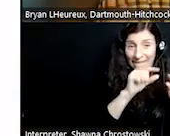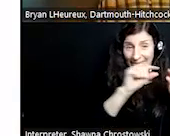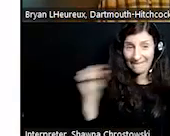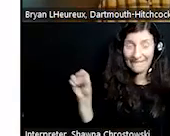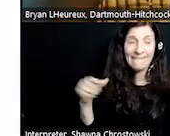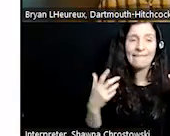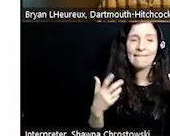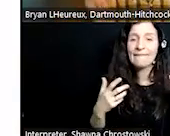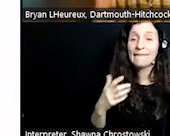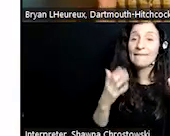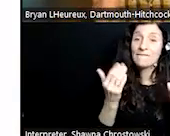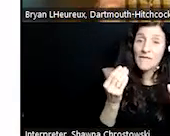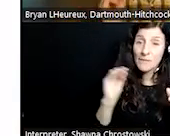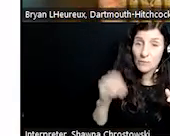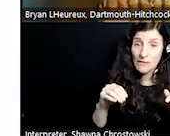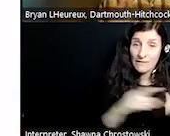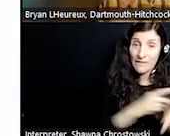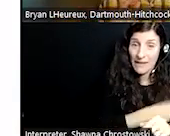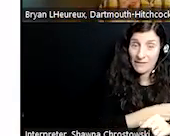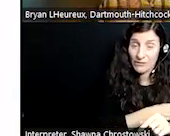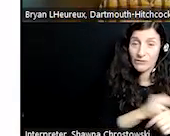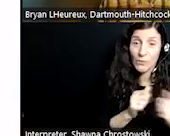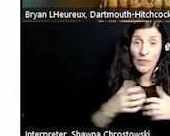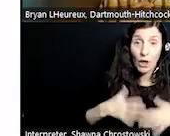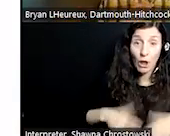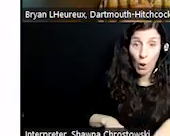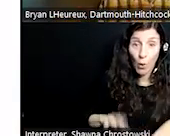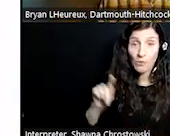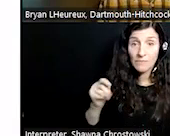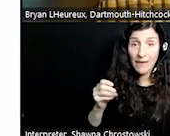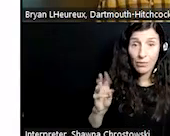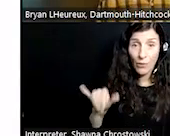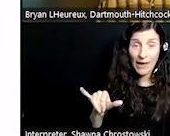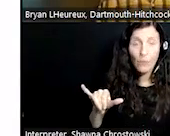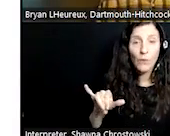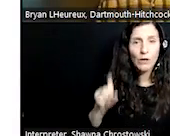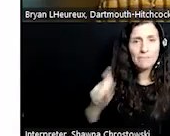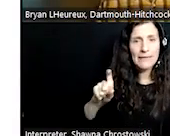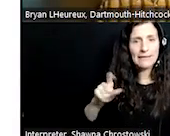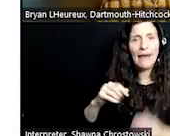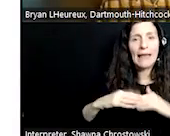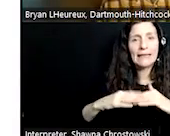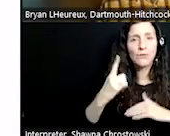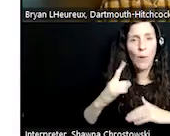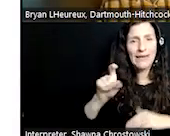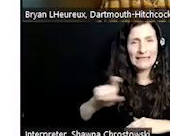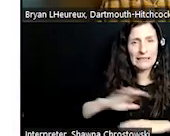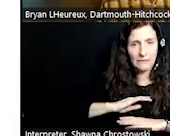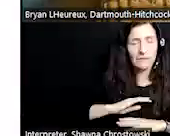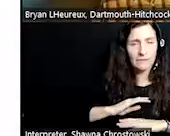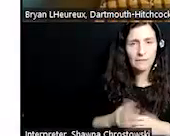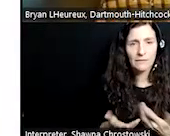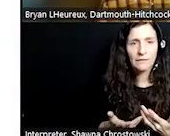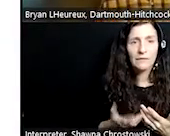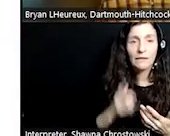closed pathway, we were able to meet at least one of the needs that they identified. And then for 53% of the patients,